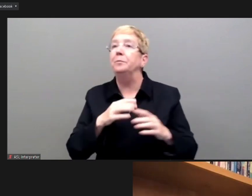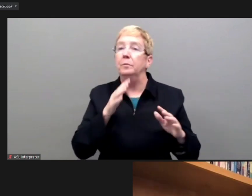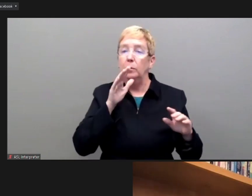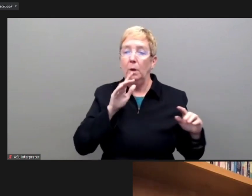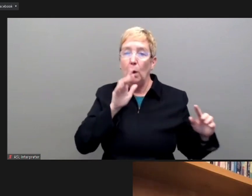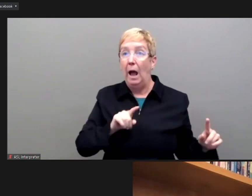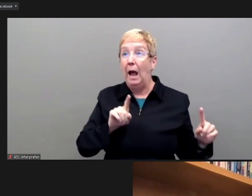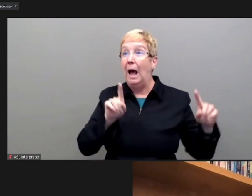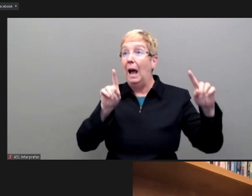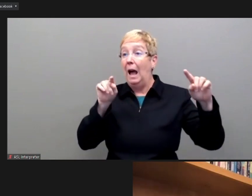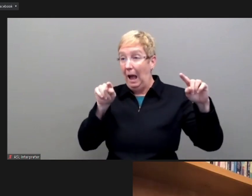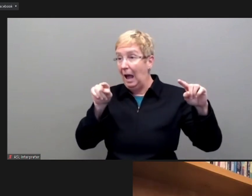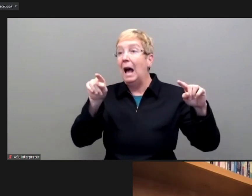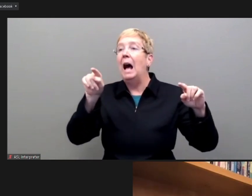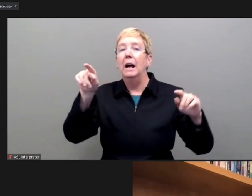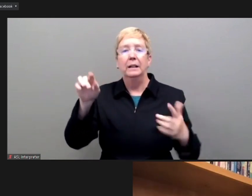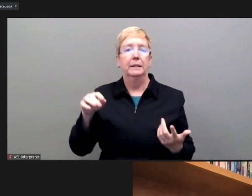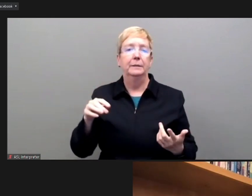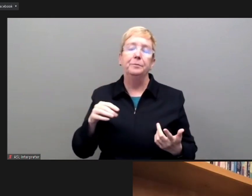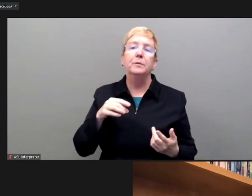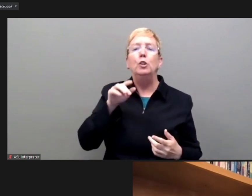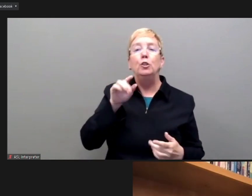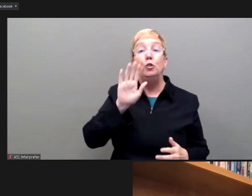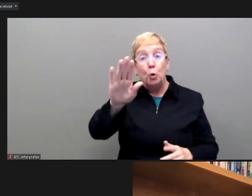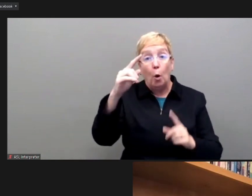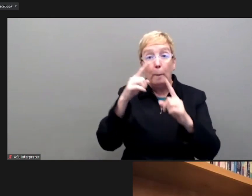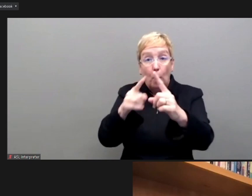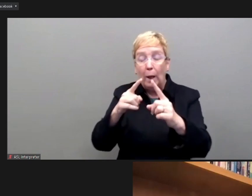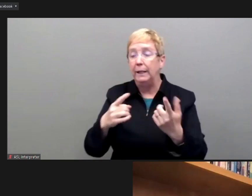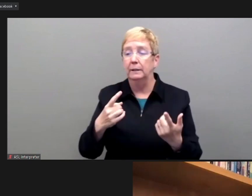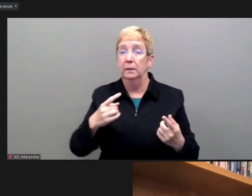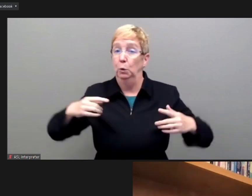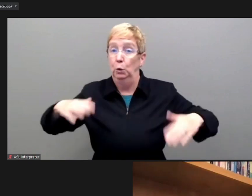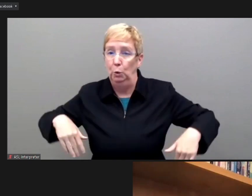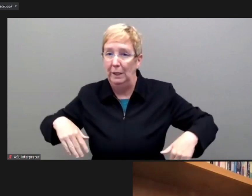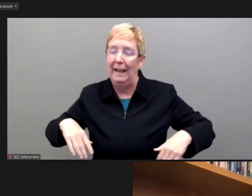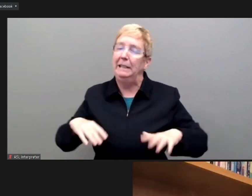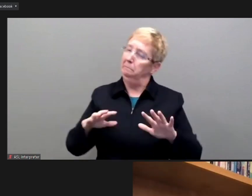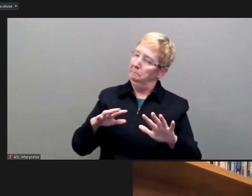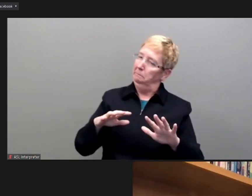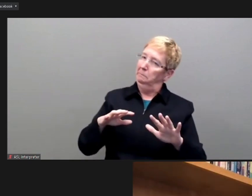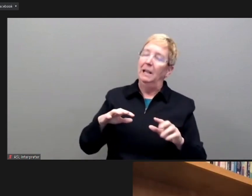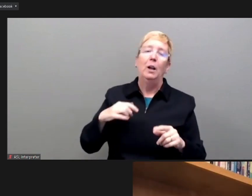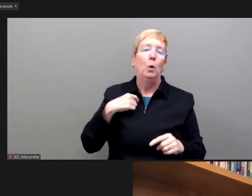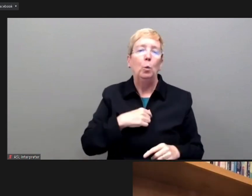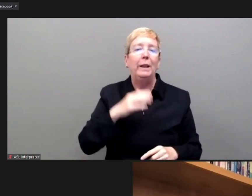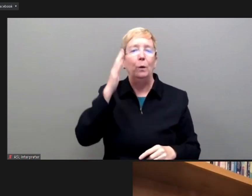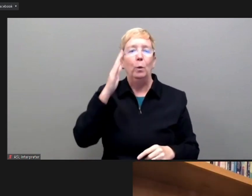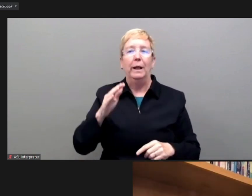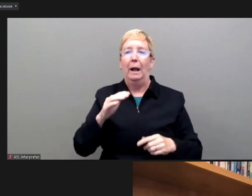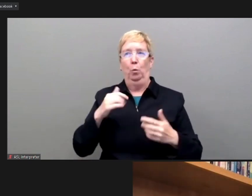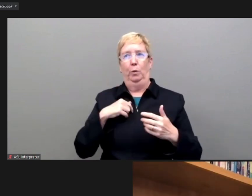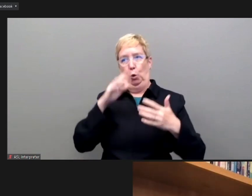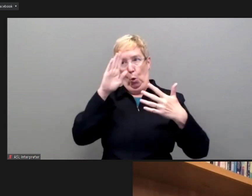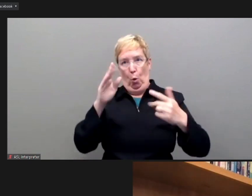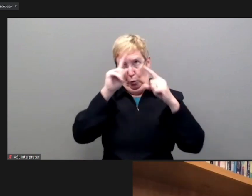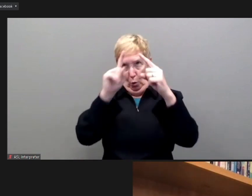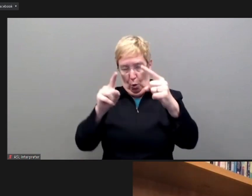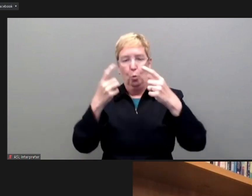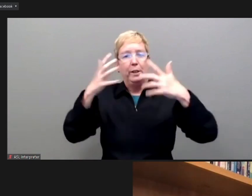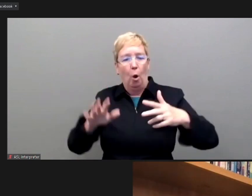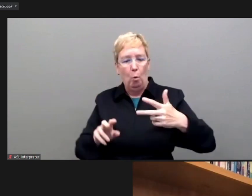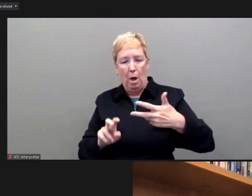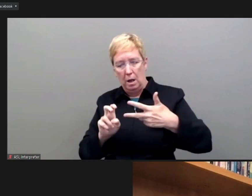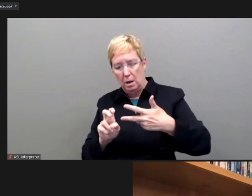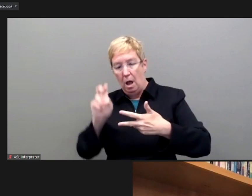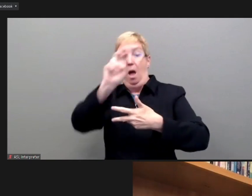It's already too late, I think, is your point, to tell you that we're not going to be in one of these contingency phases for hospitals